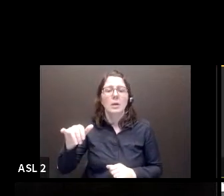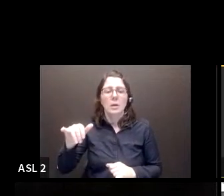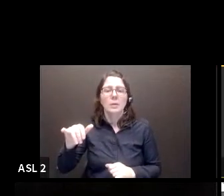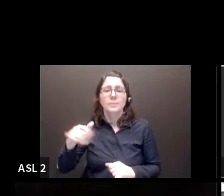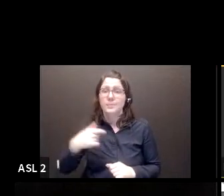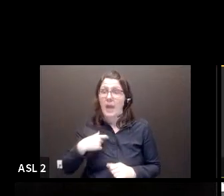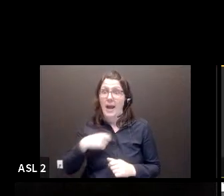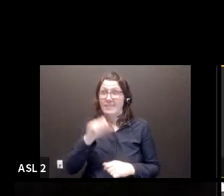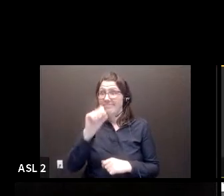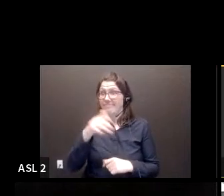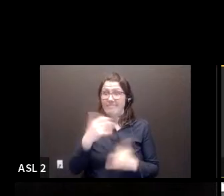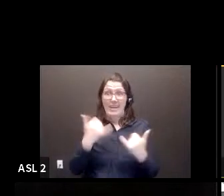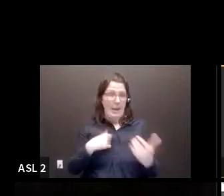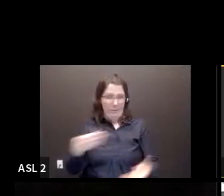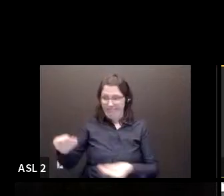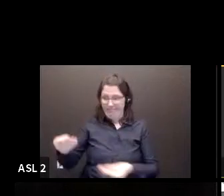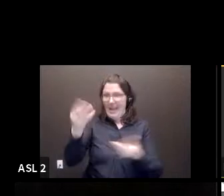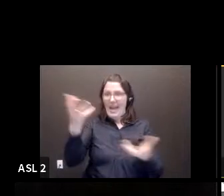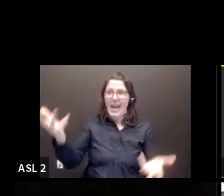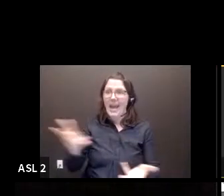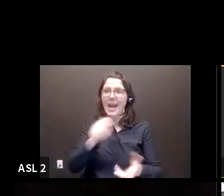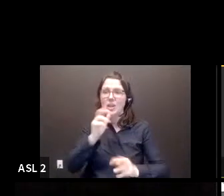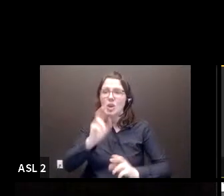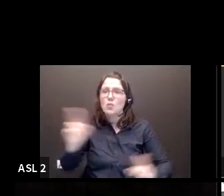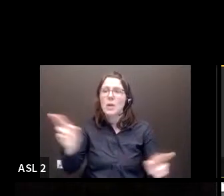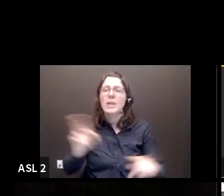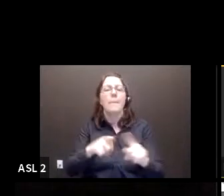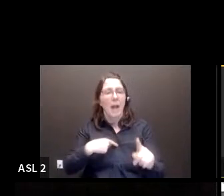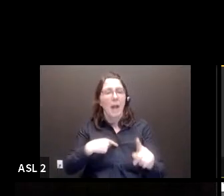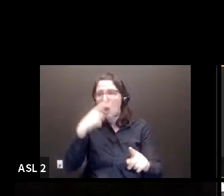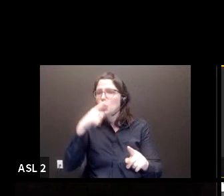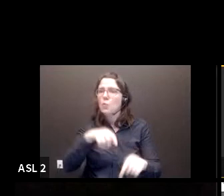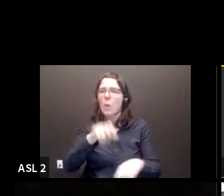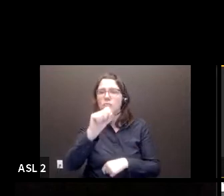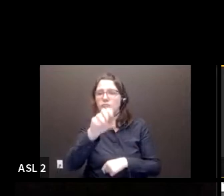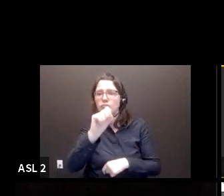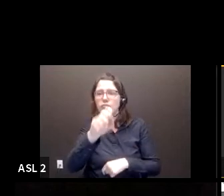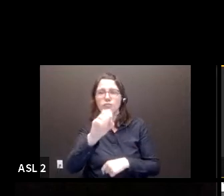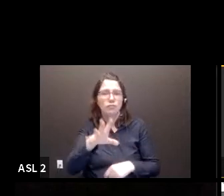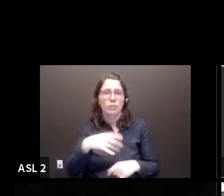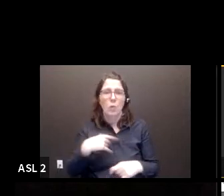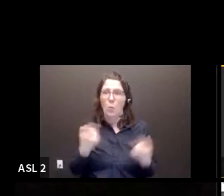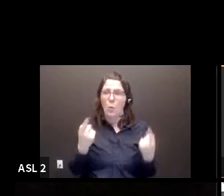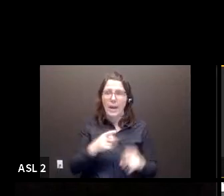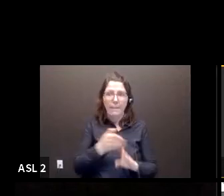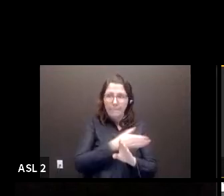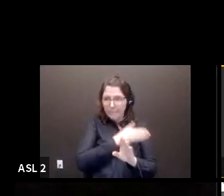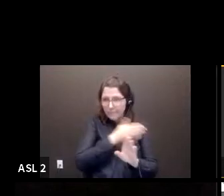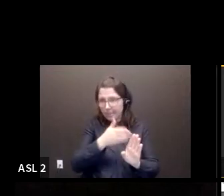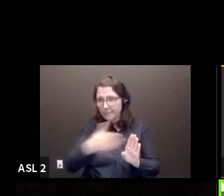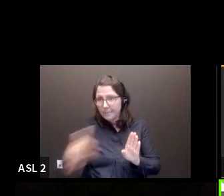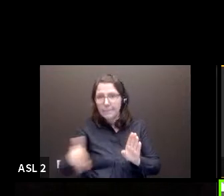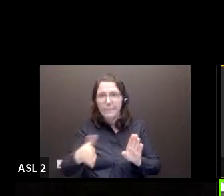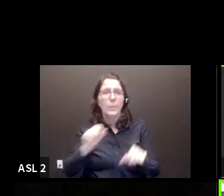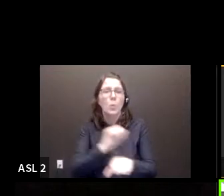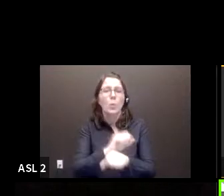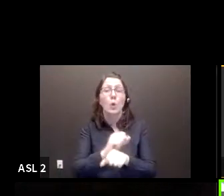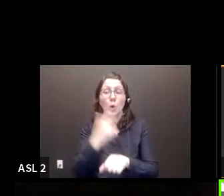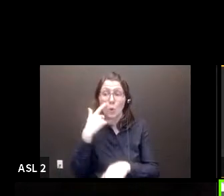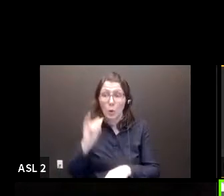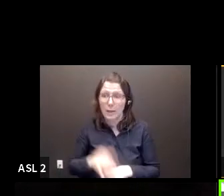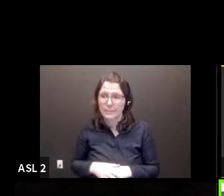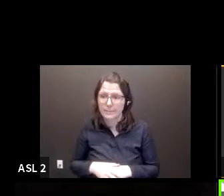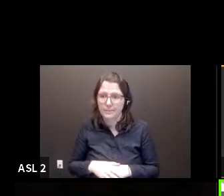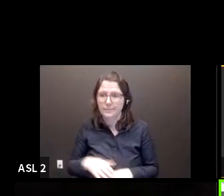i certainly endeavor to get that to you sort of show you a weak snapshot of what's currently happening and the amount of work that they're actually doing yeah just for the higher location